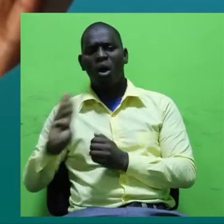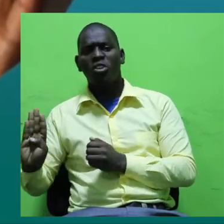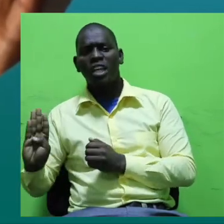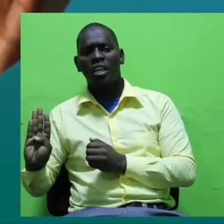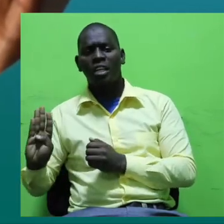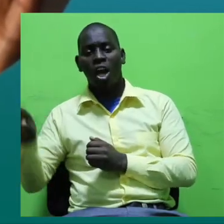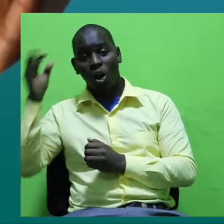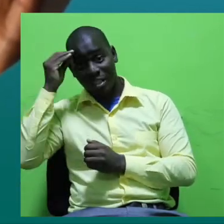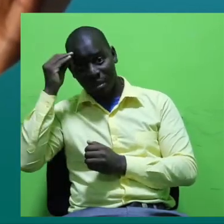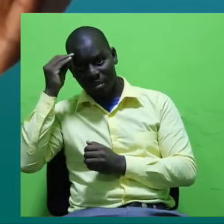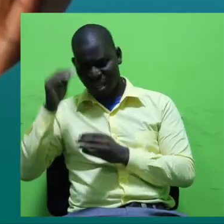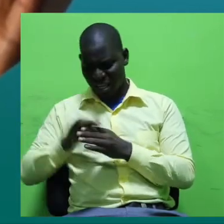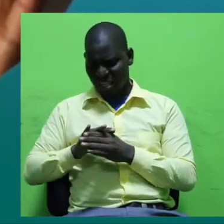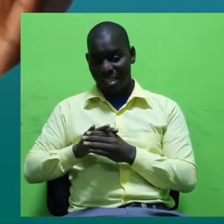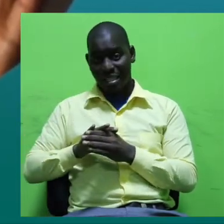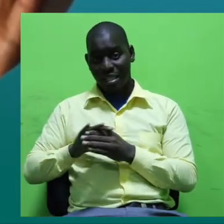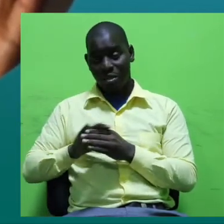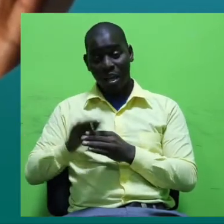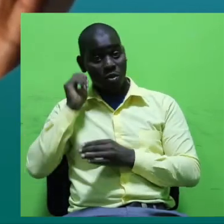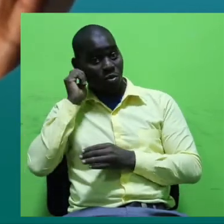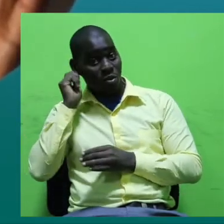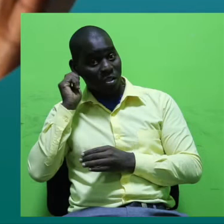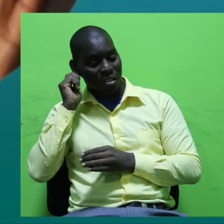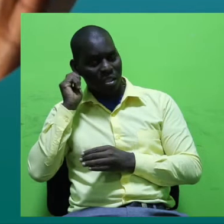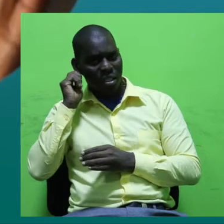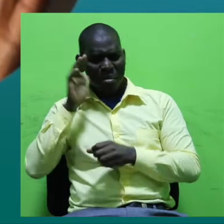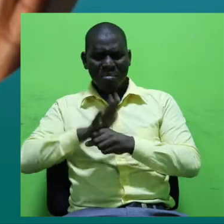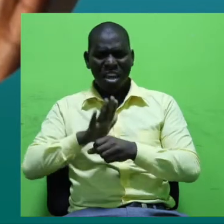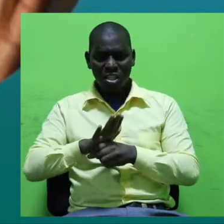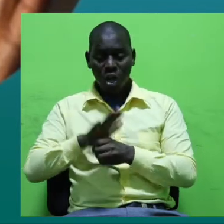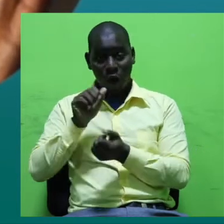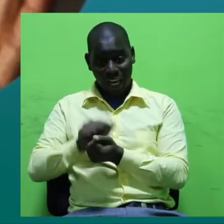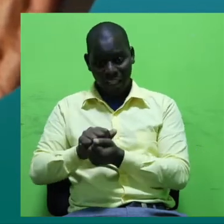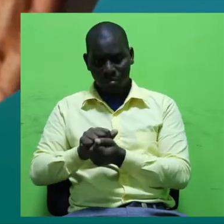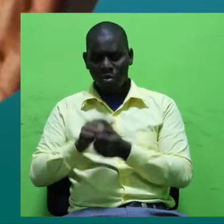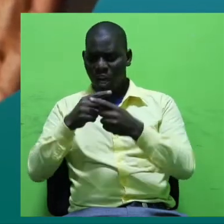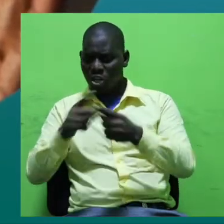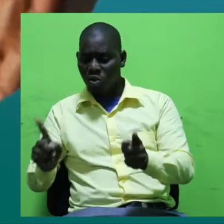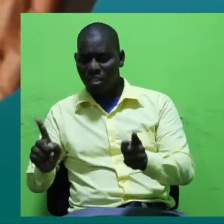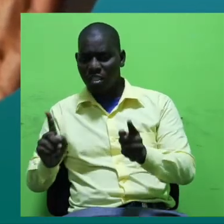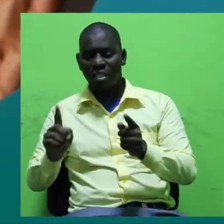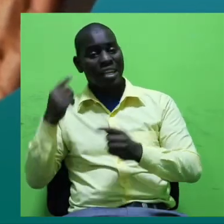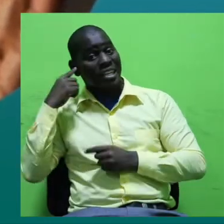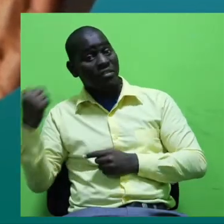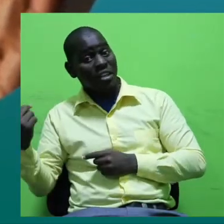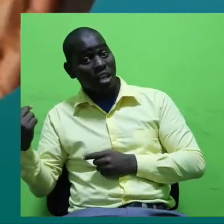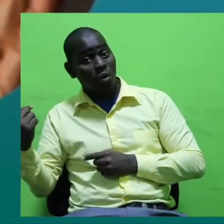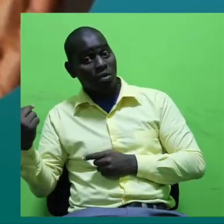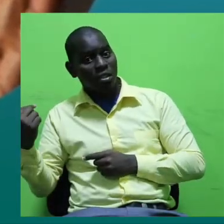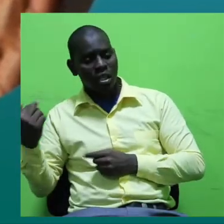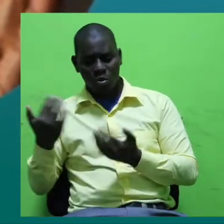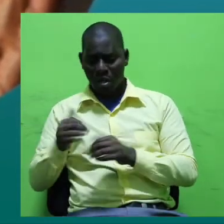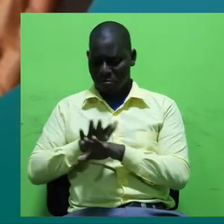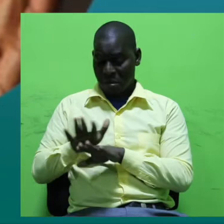organs for hearing. Many organisms produce different sounds which we can use to identify them.